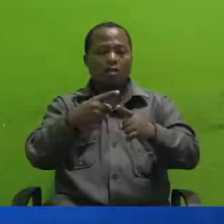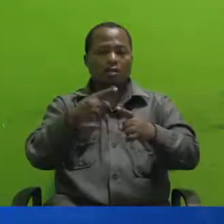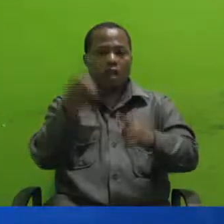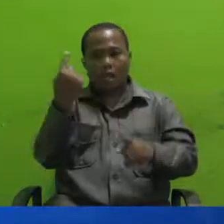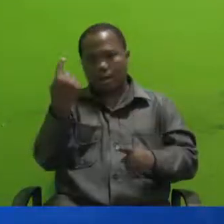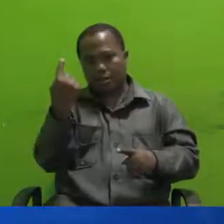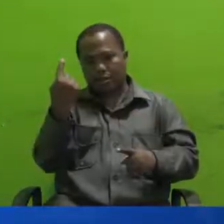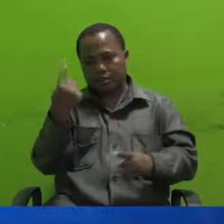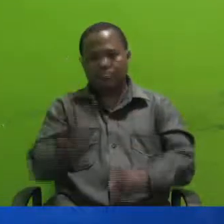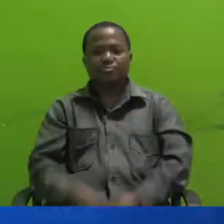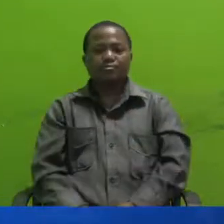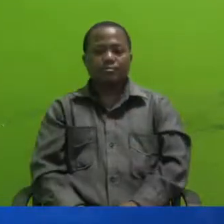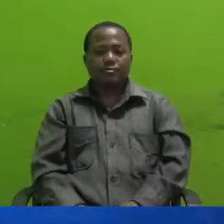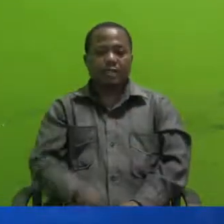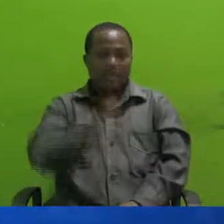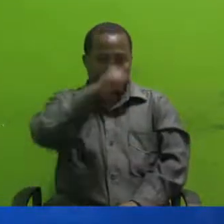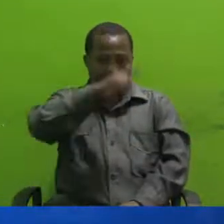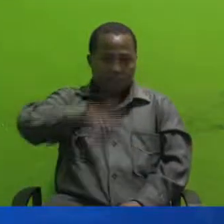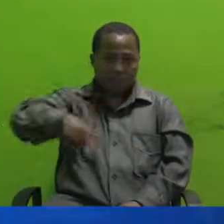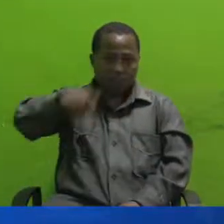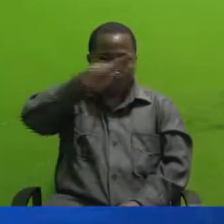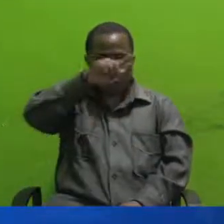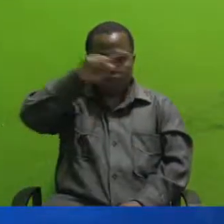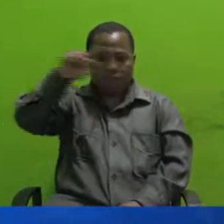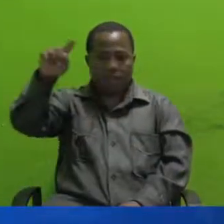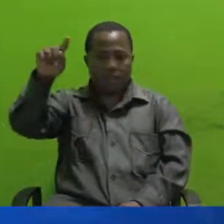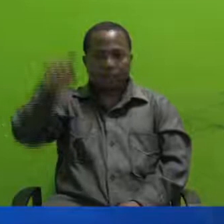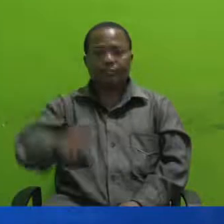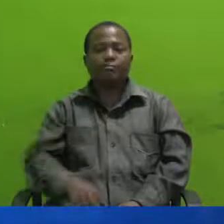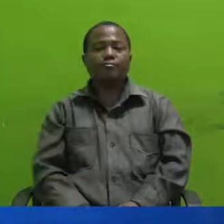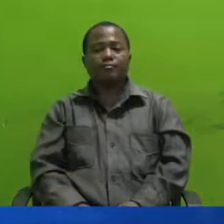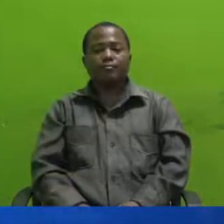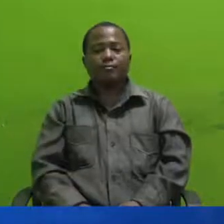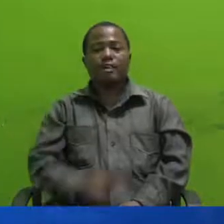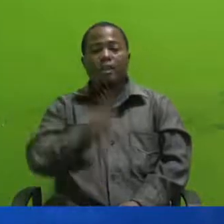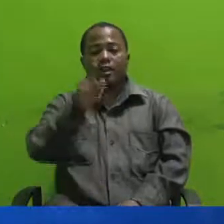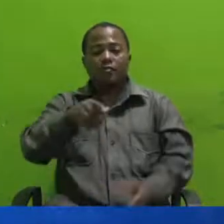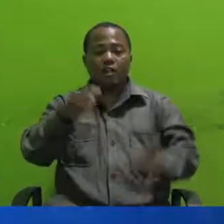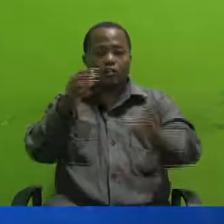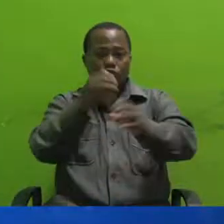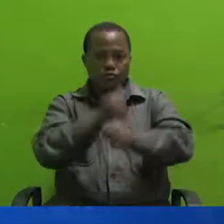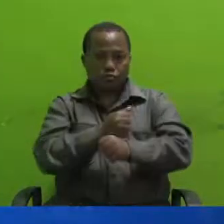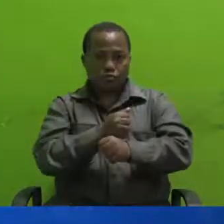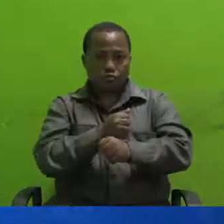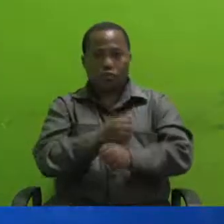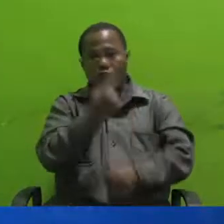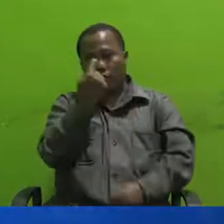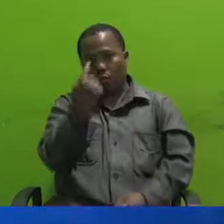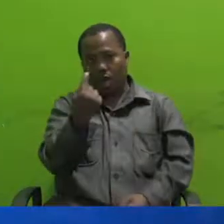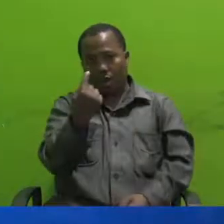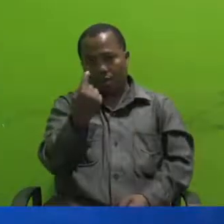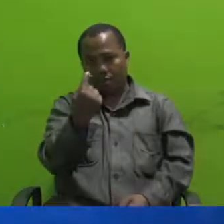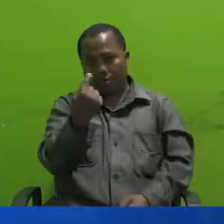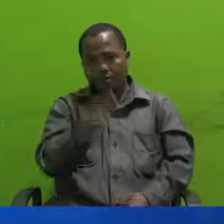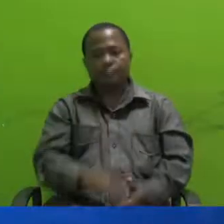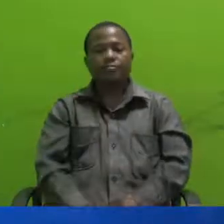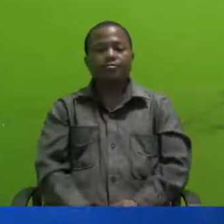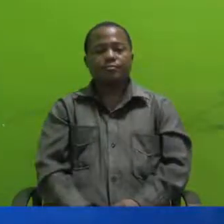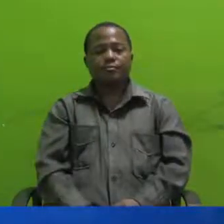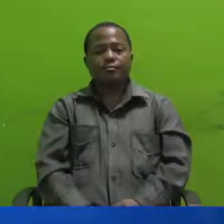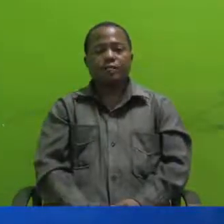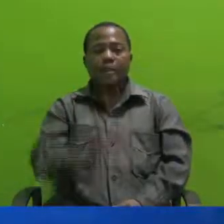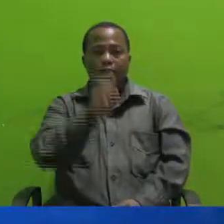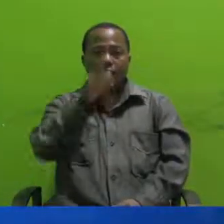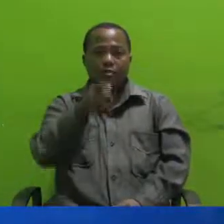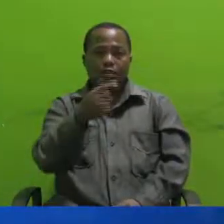100. If you find the LCM here inside the root, we have to put over 1 here. So the